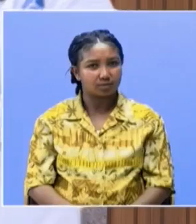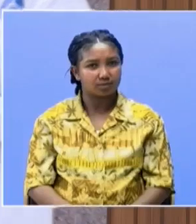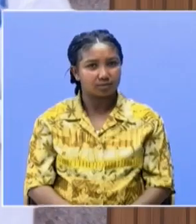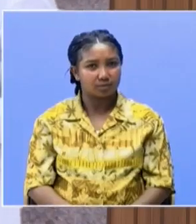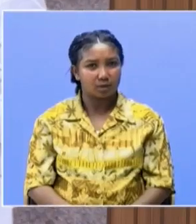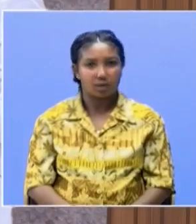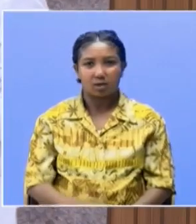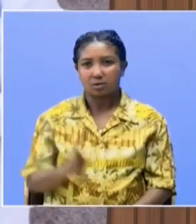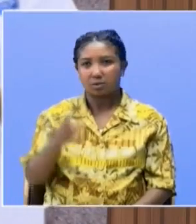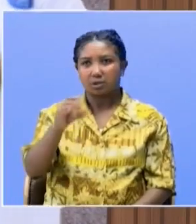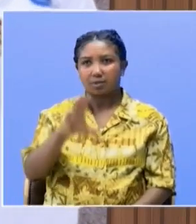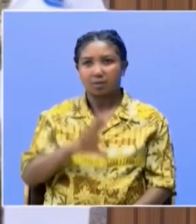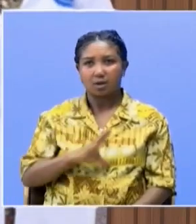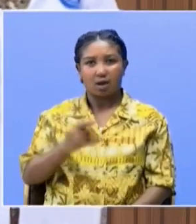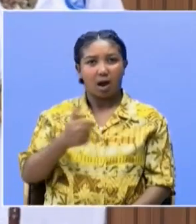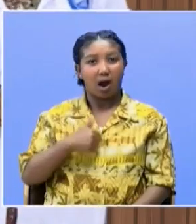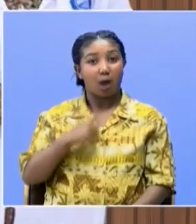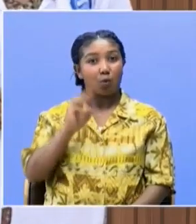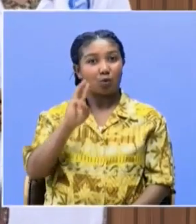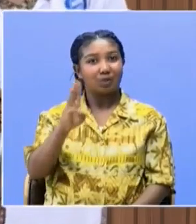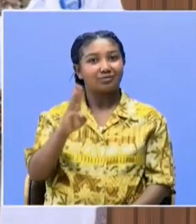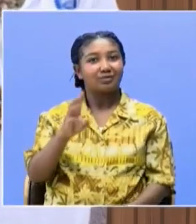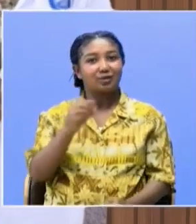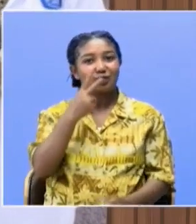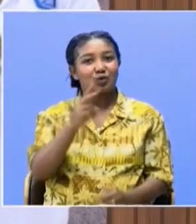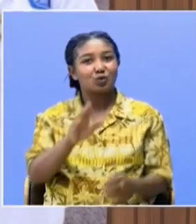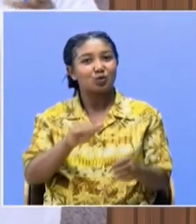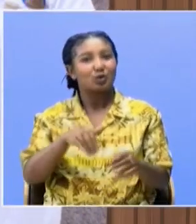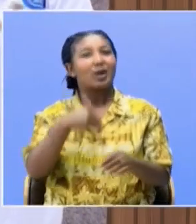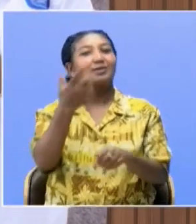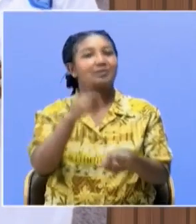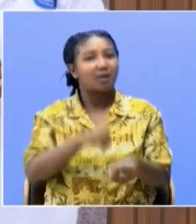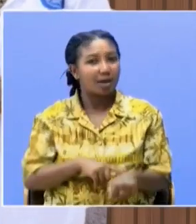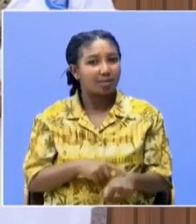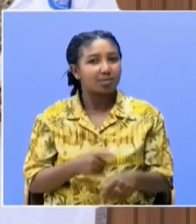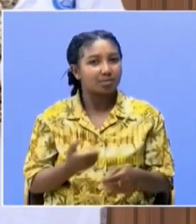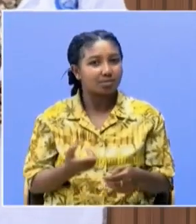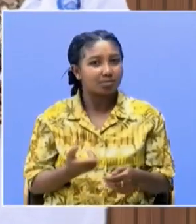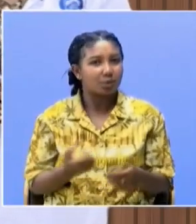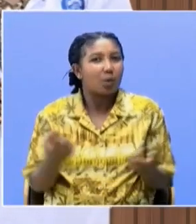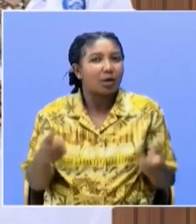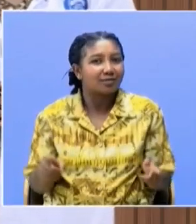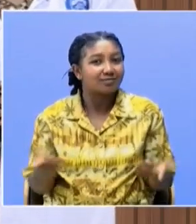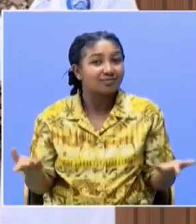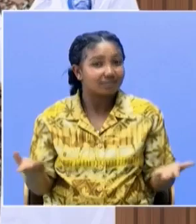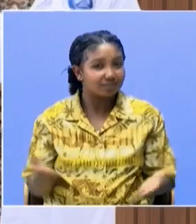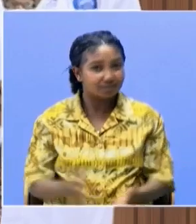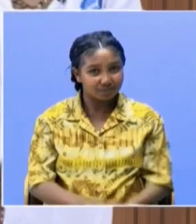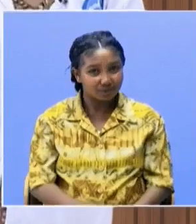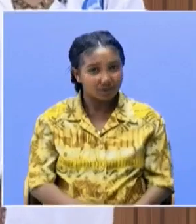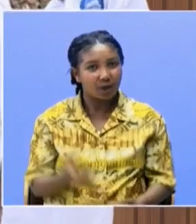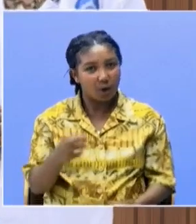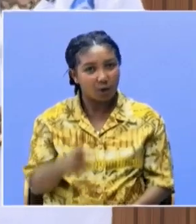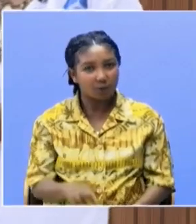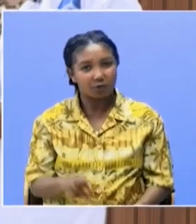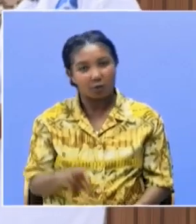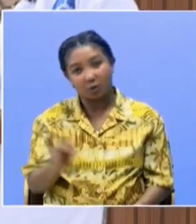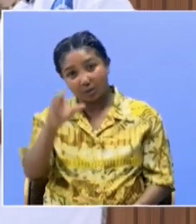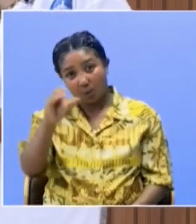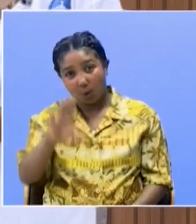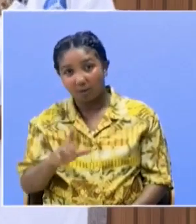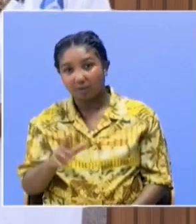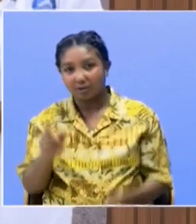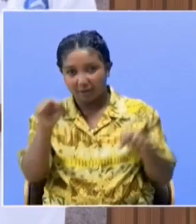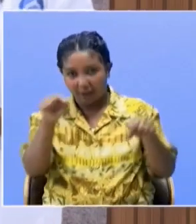When somebody says, I will see you next time. When is that person going to see you? Or if someone has